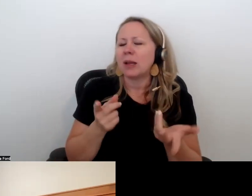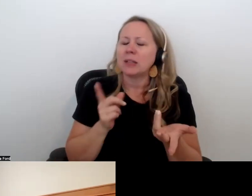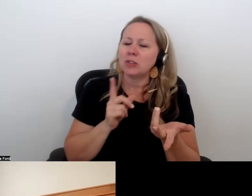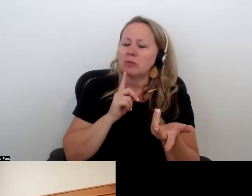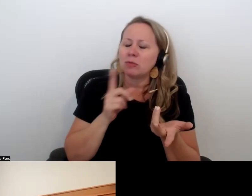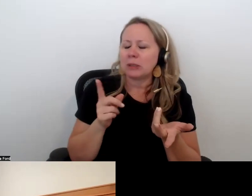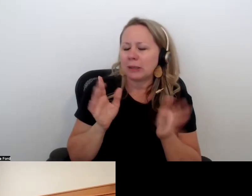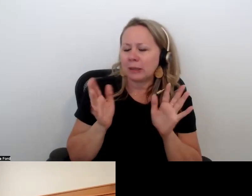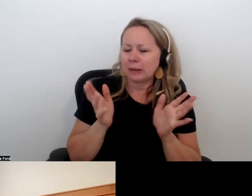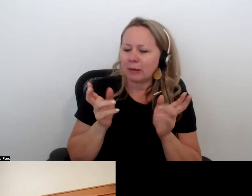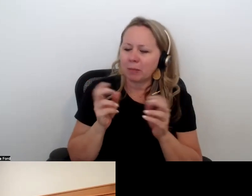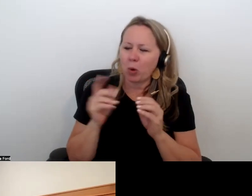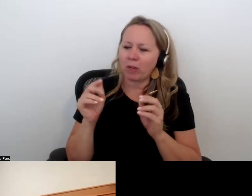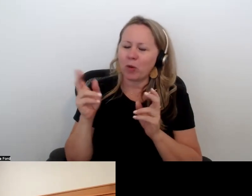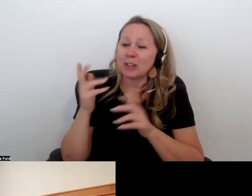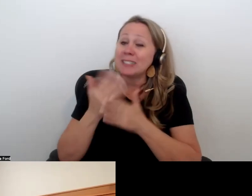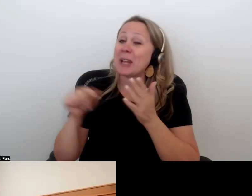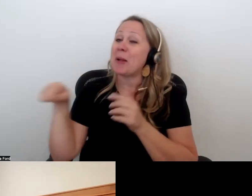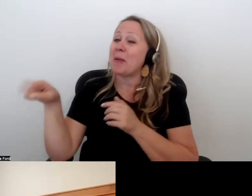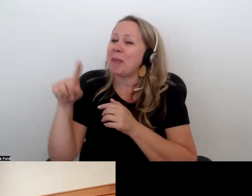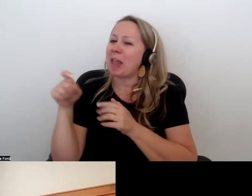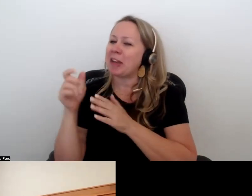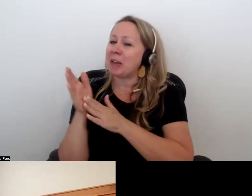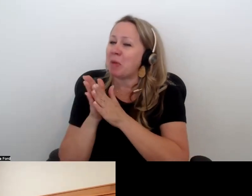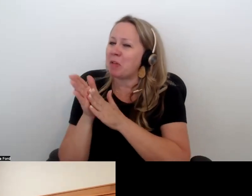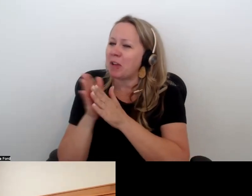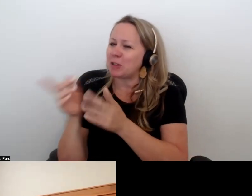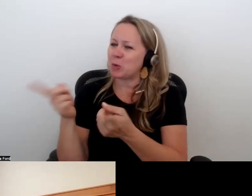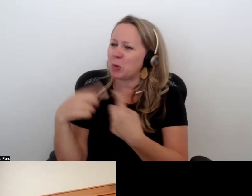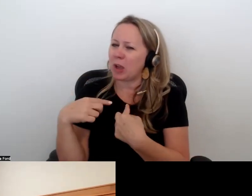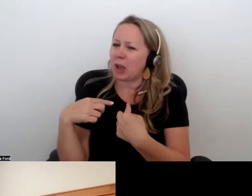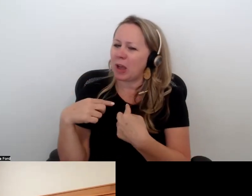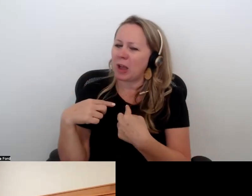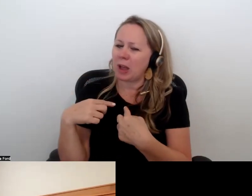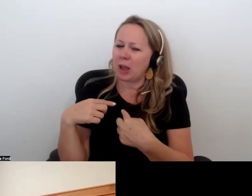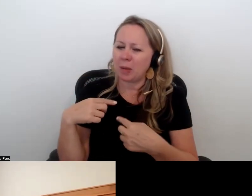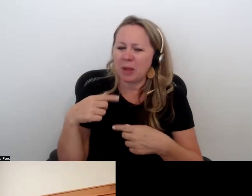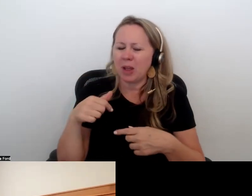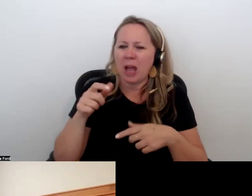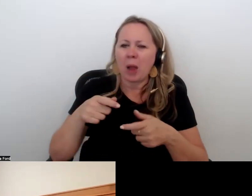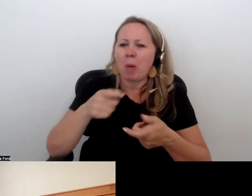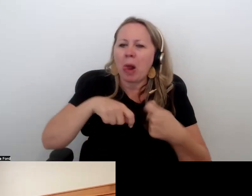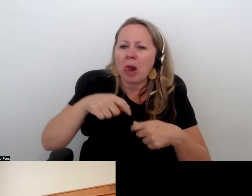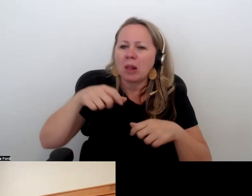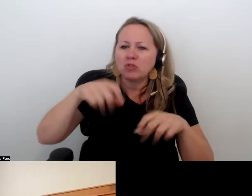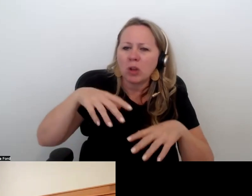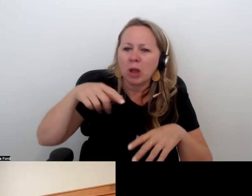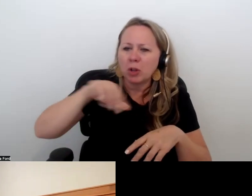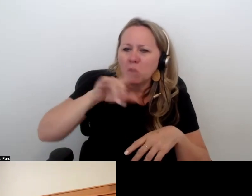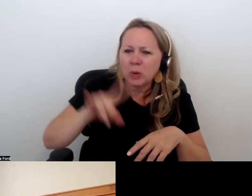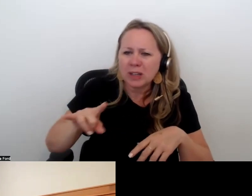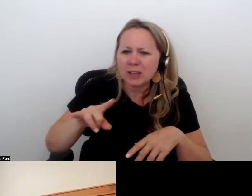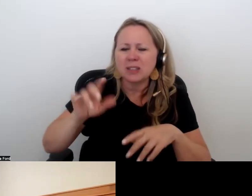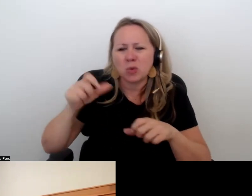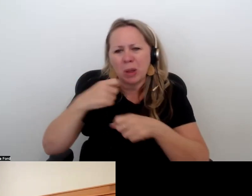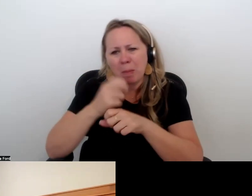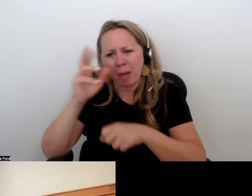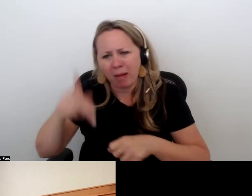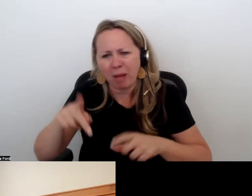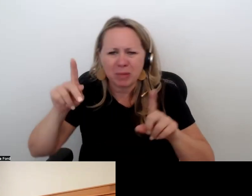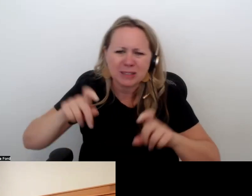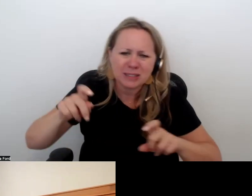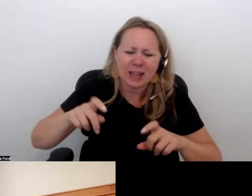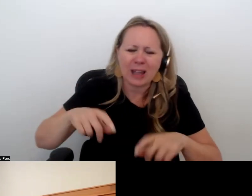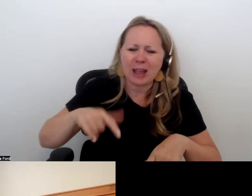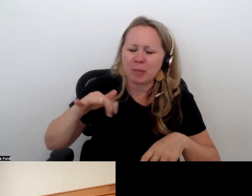some motivation to come, drop quizzes. There's an opportunity to make up an exam if they do poorly